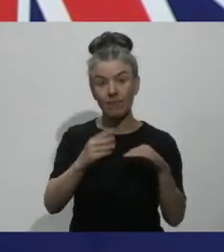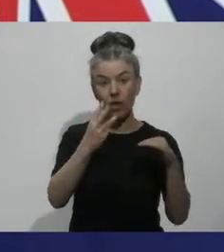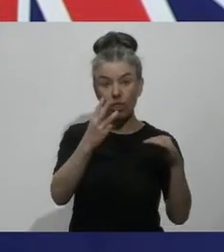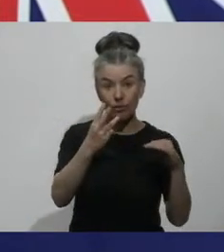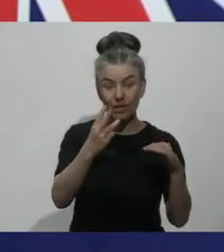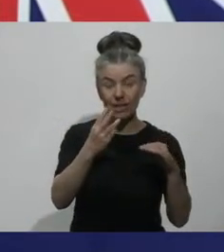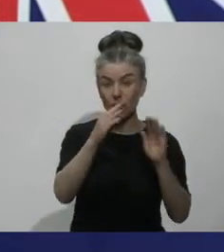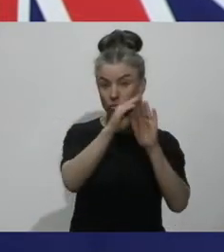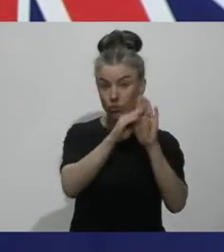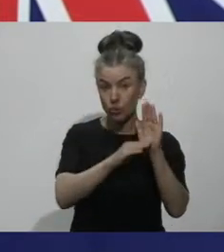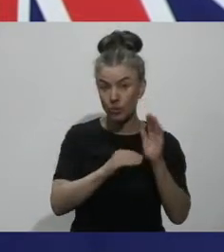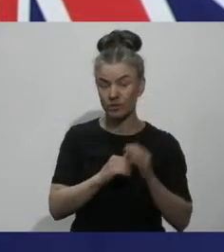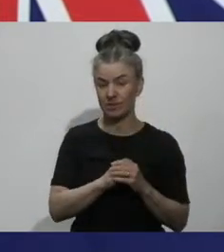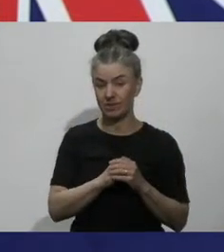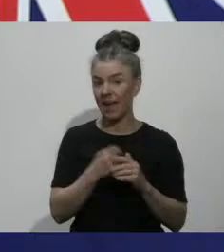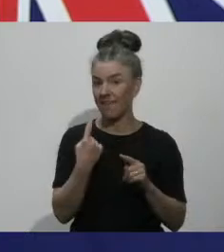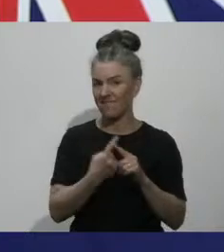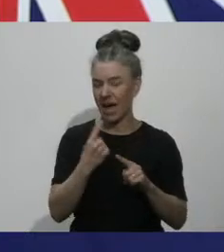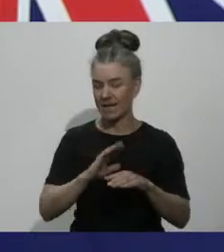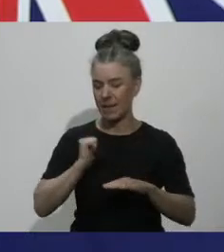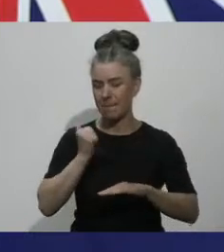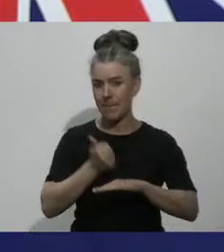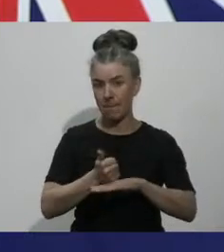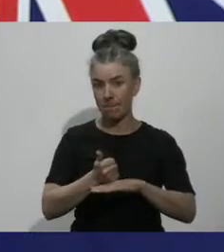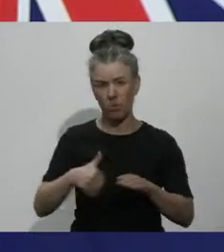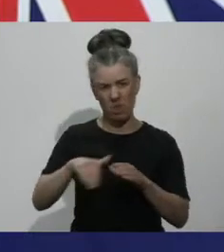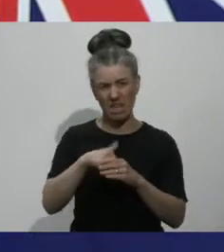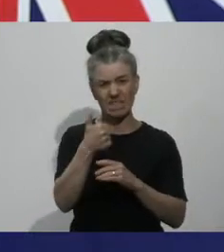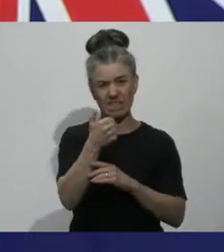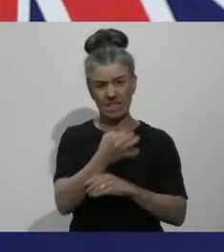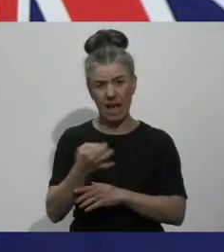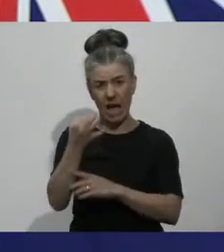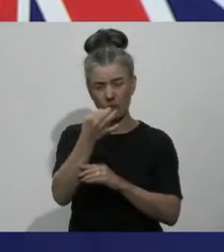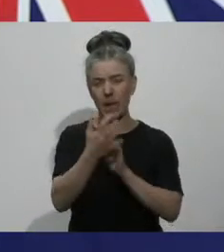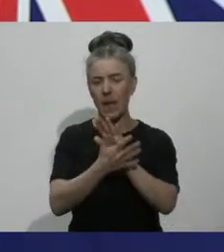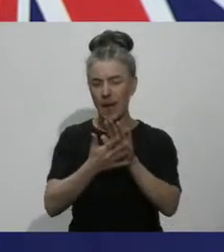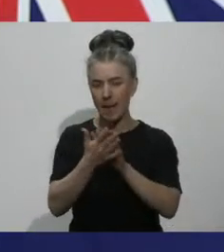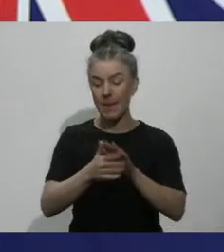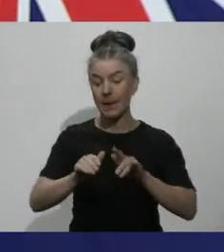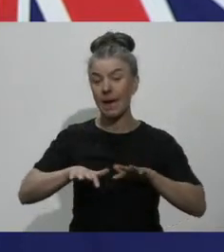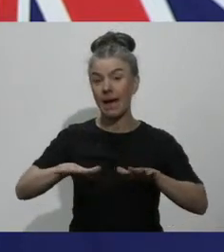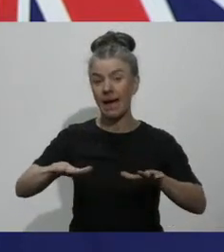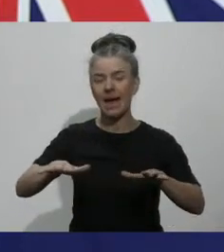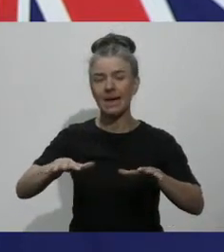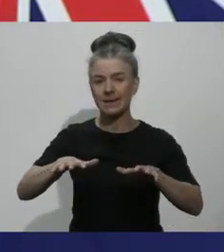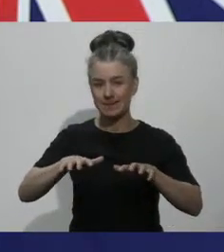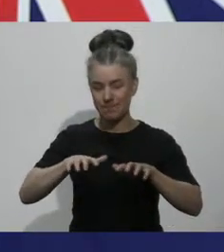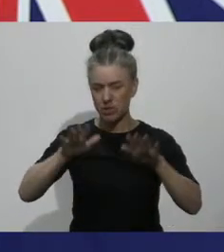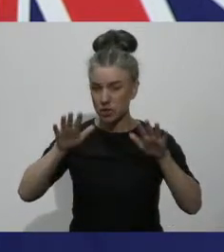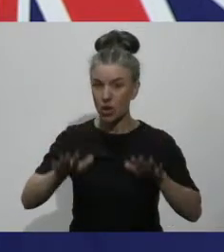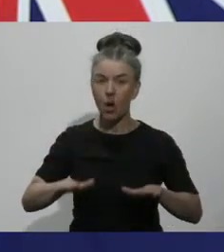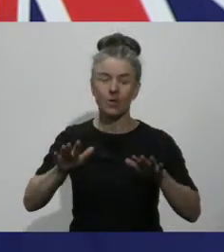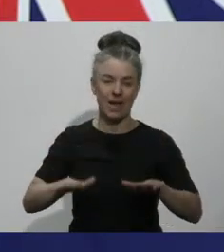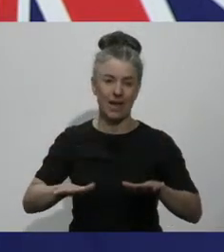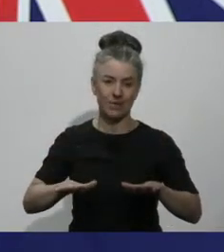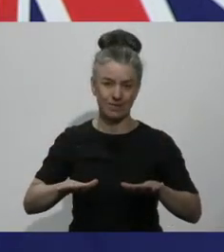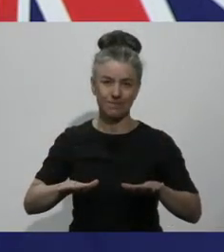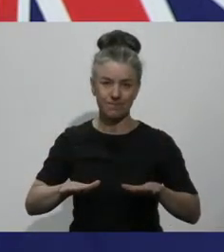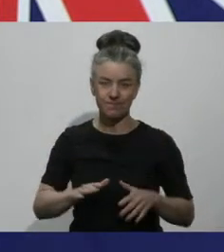the speed in which they were implemented will have made a material difference in containing the spread of this